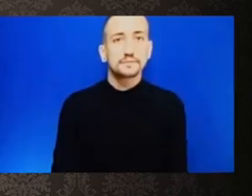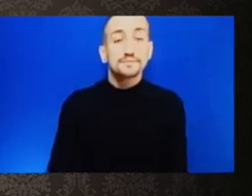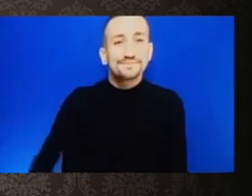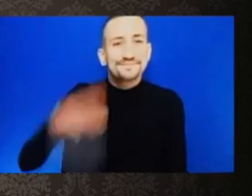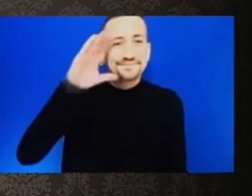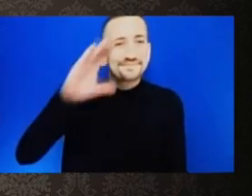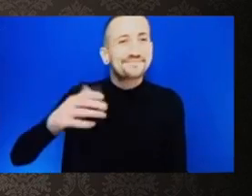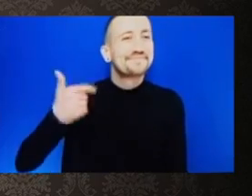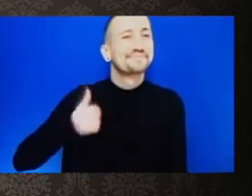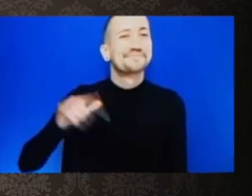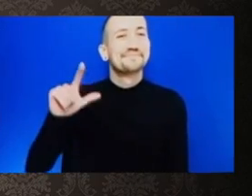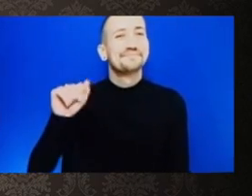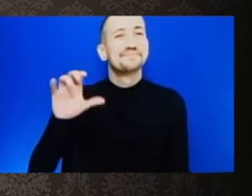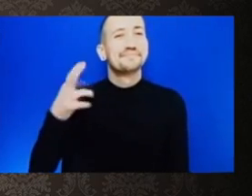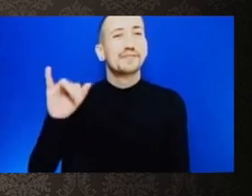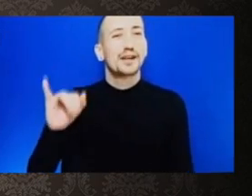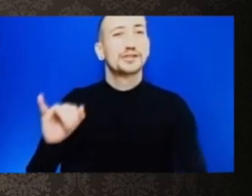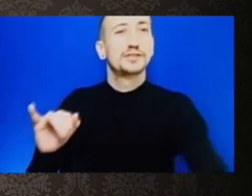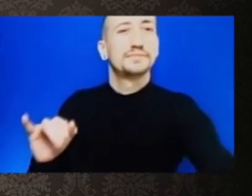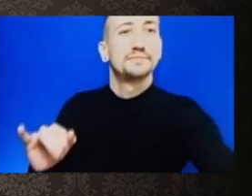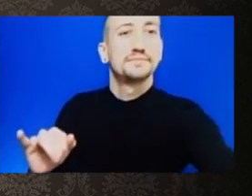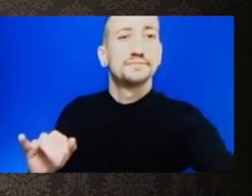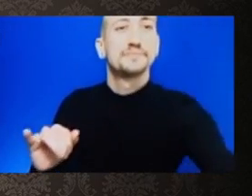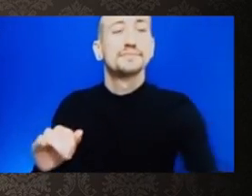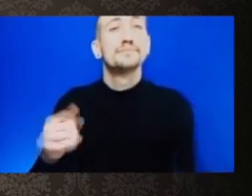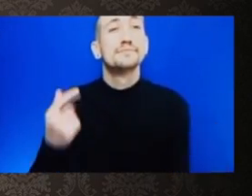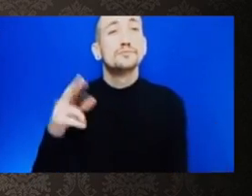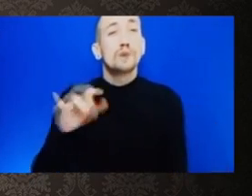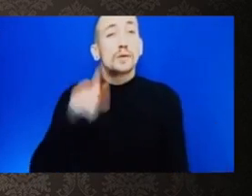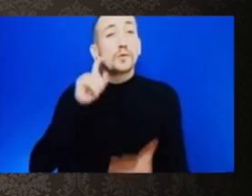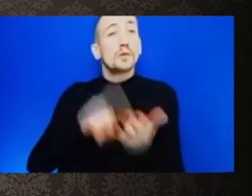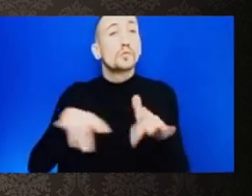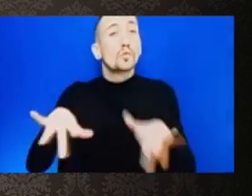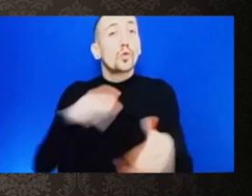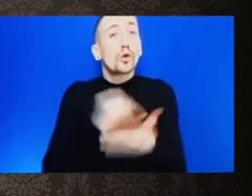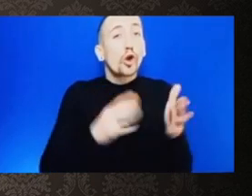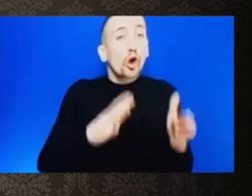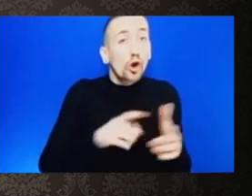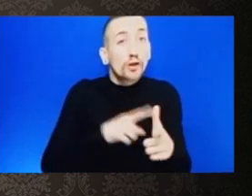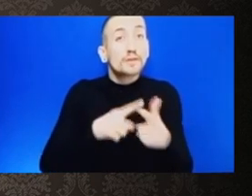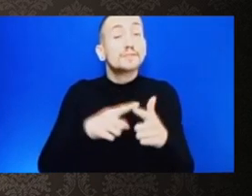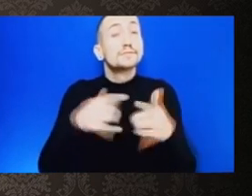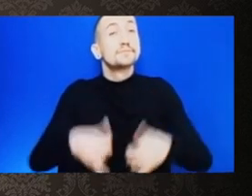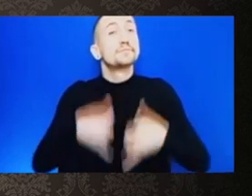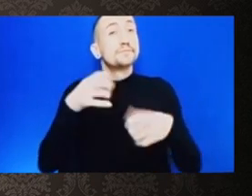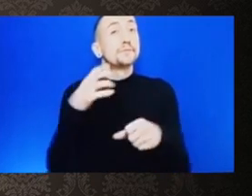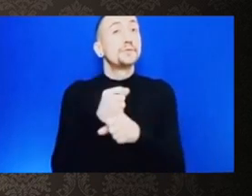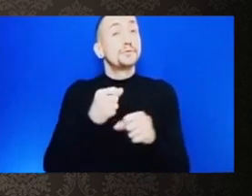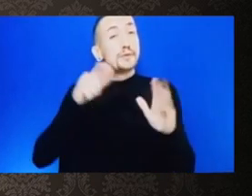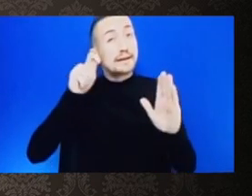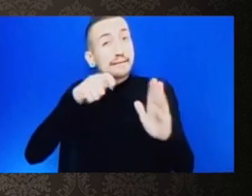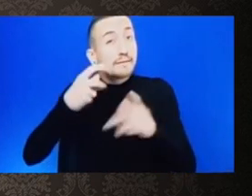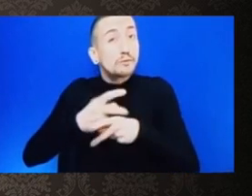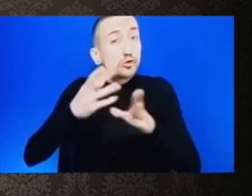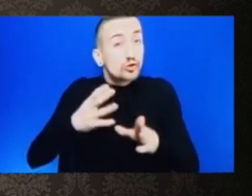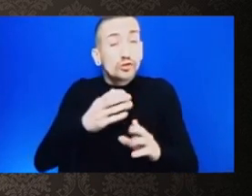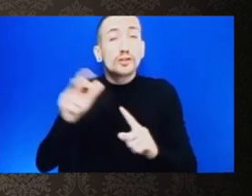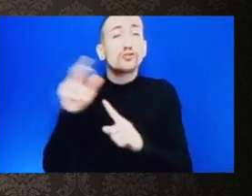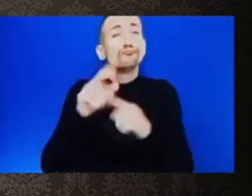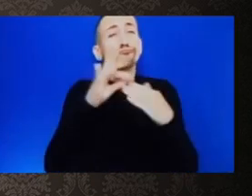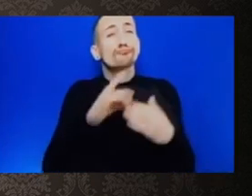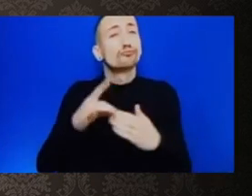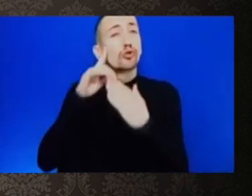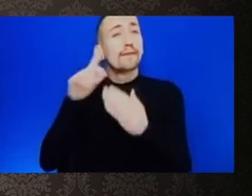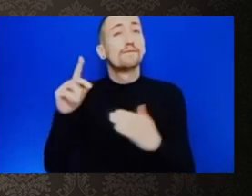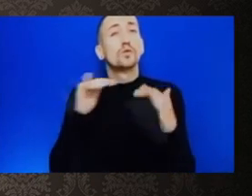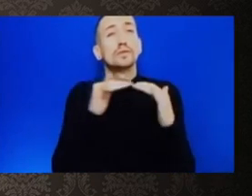Hi, I'm Lachi. I'm a Grammy-recognized recording artist, award-winning film producer,